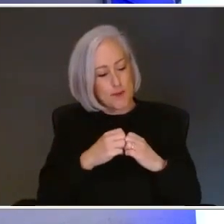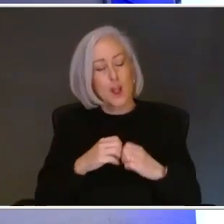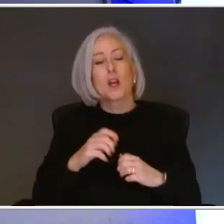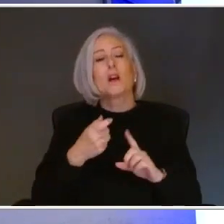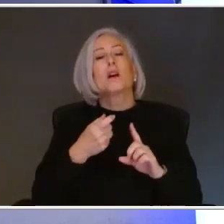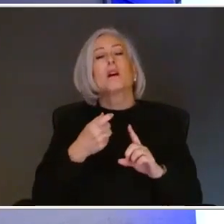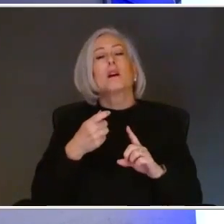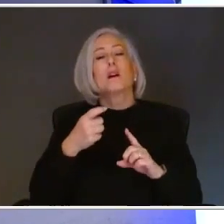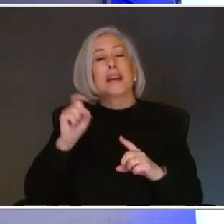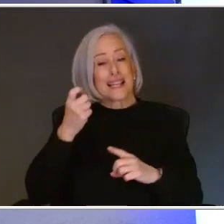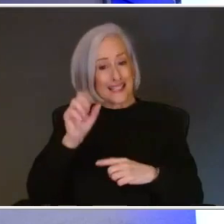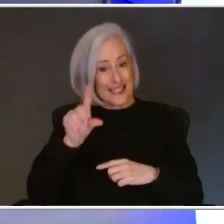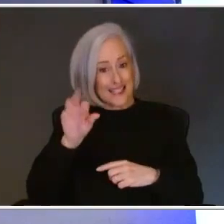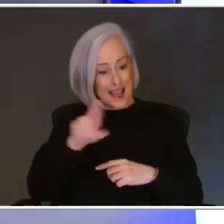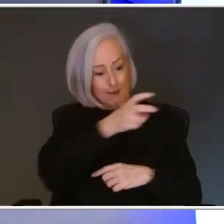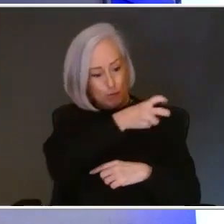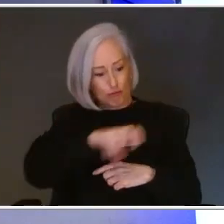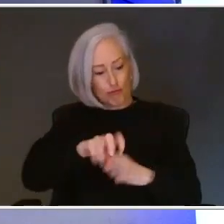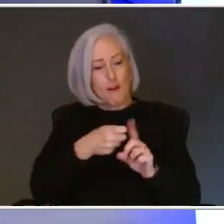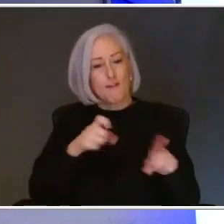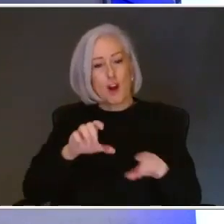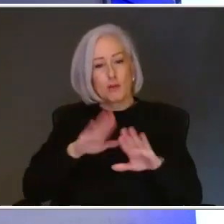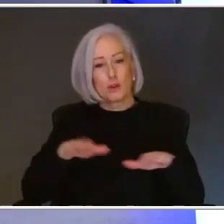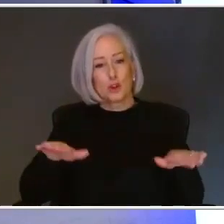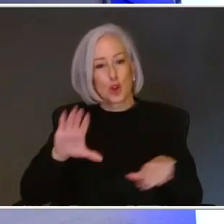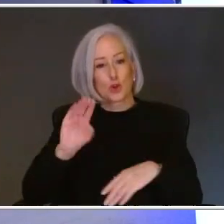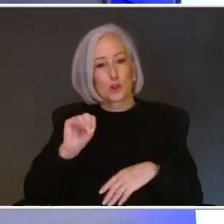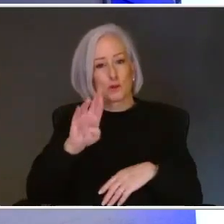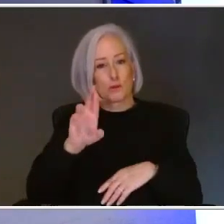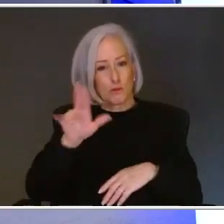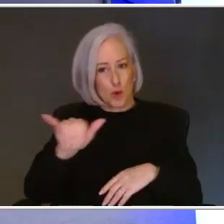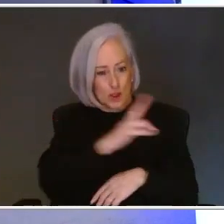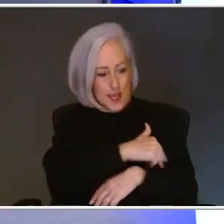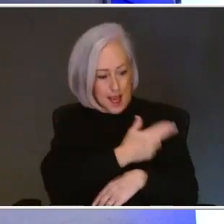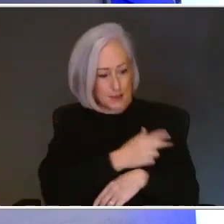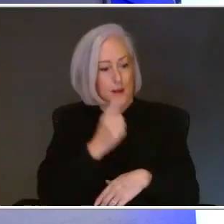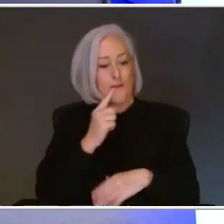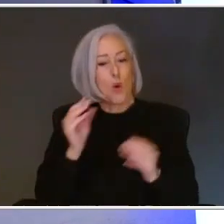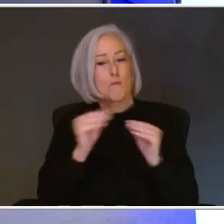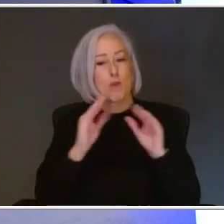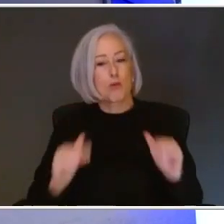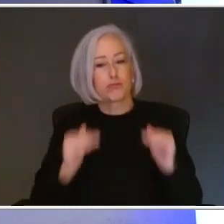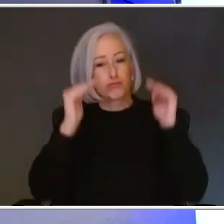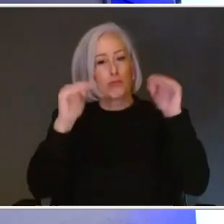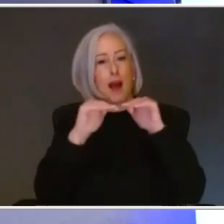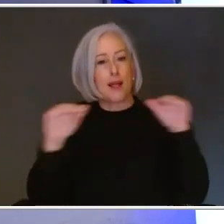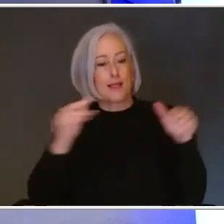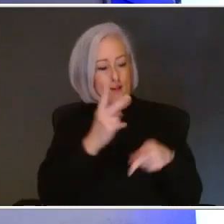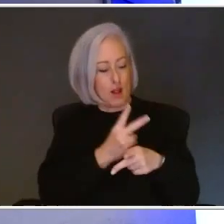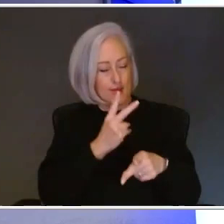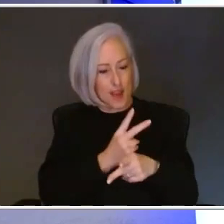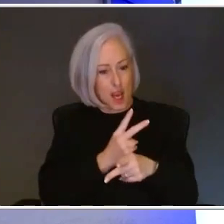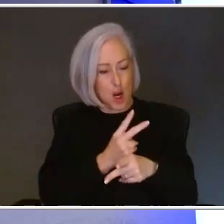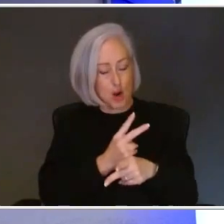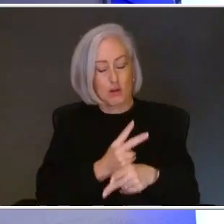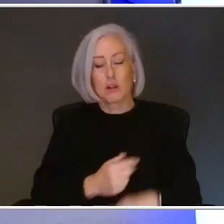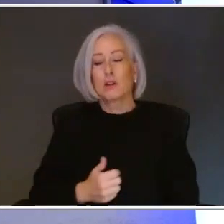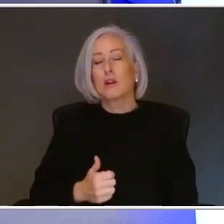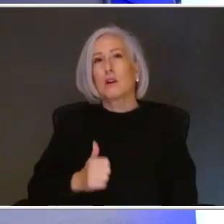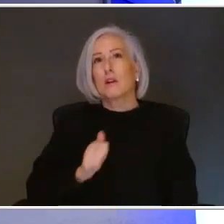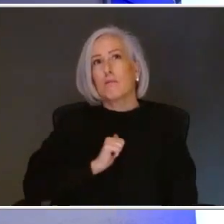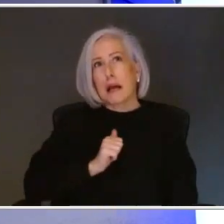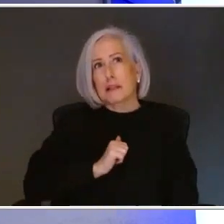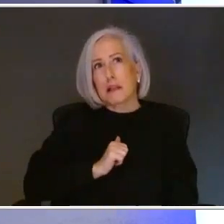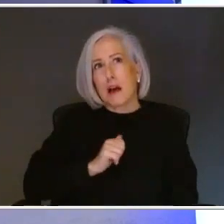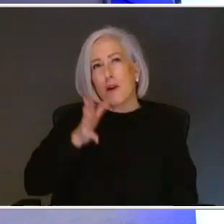happens. People get transferred here a lot for that higher level of care for you and your team. I'm thinking from an outsider or maybe even a parent, get that